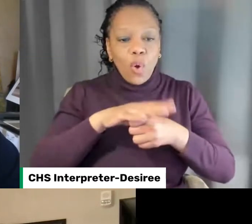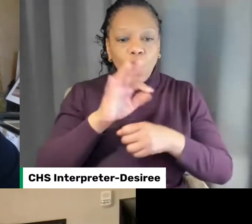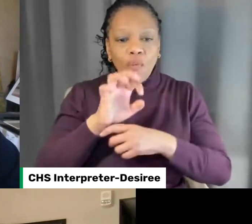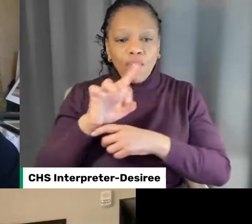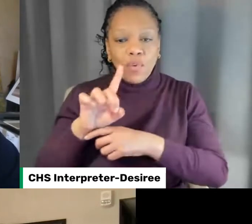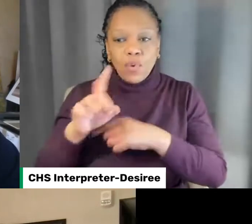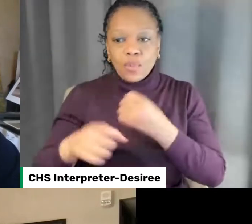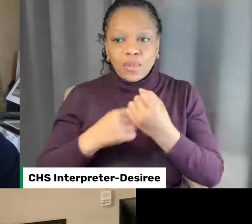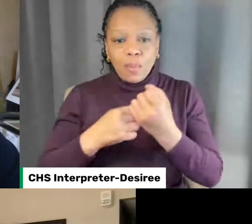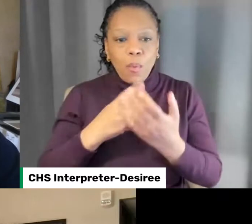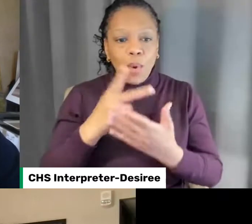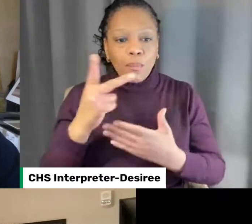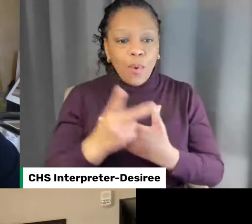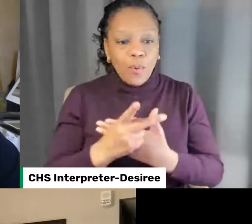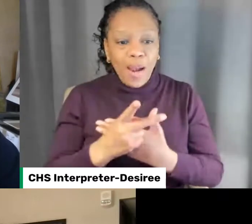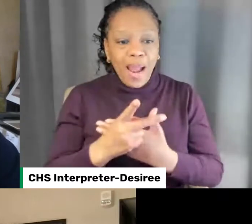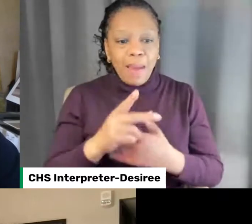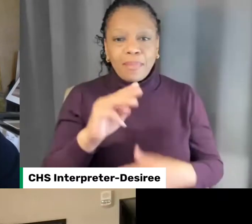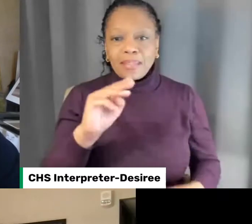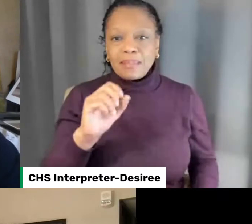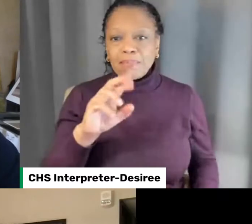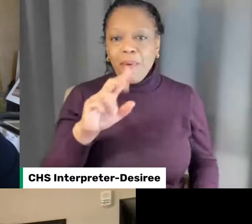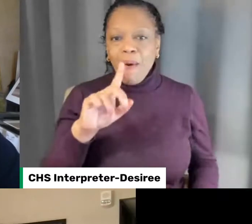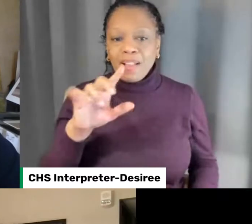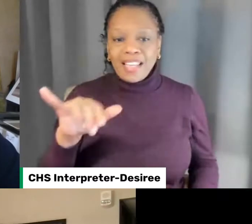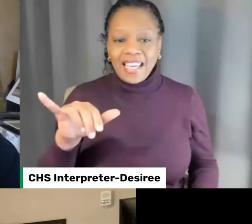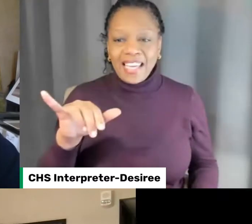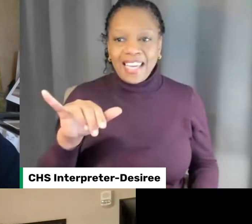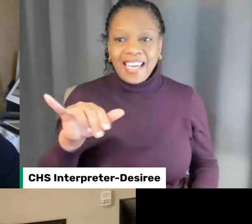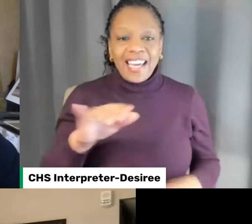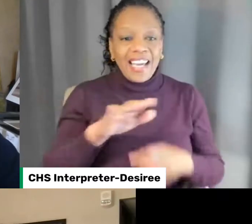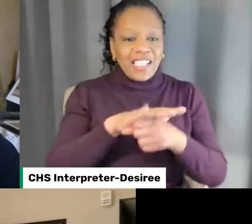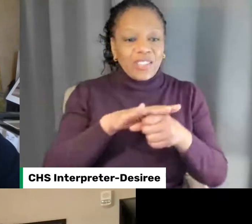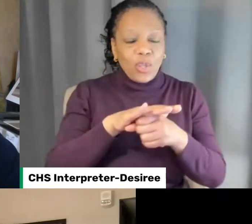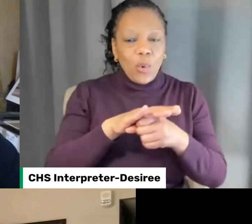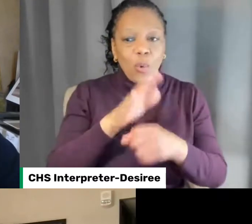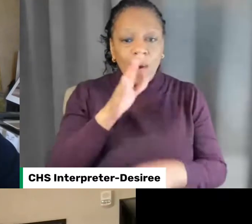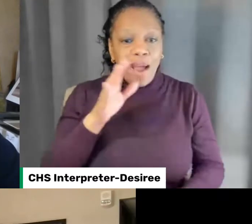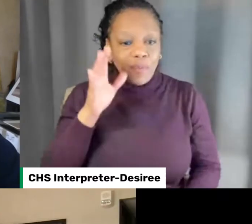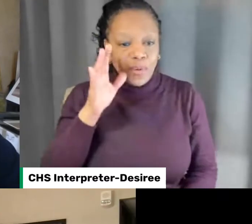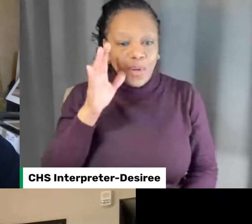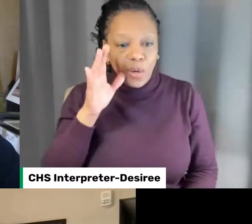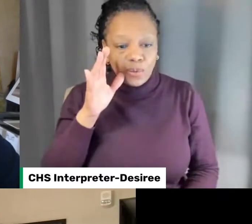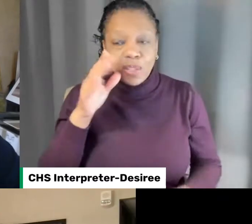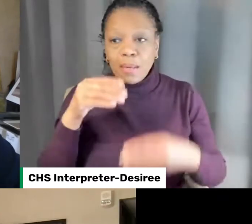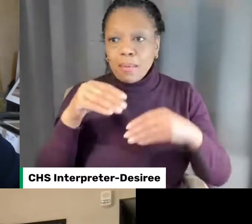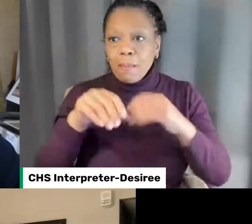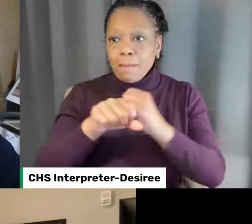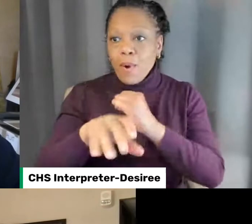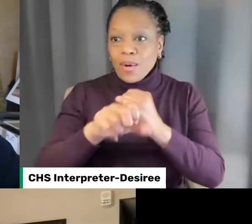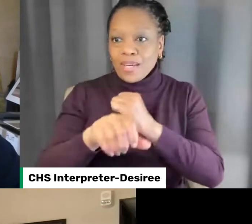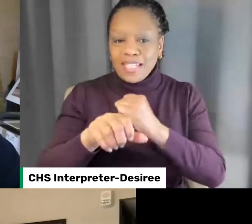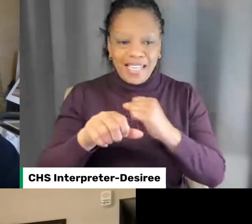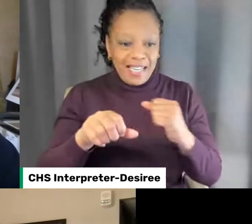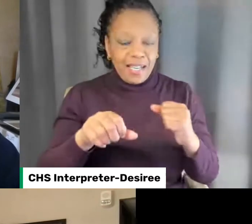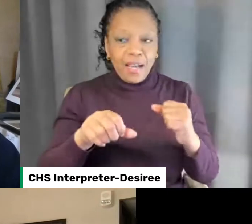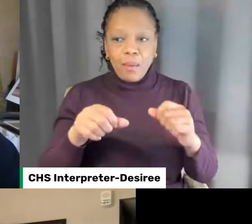support program, and Marley got it in there. The local agriculture marketing program. Thanks, you. Marley.